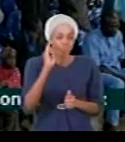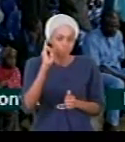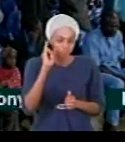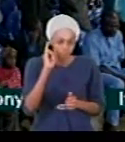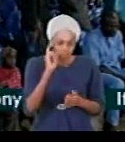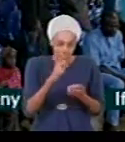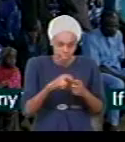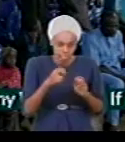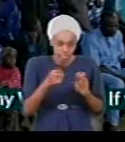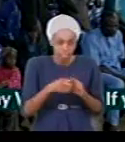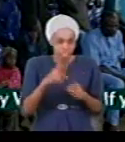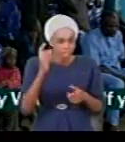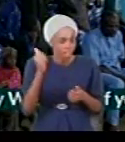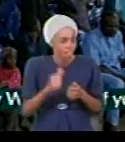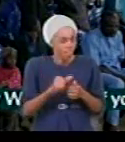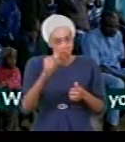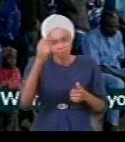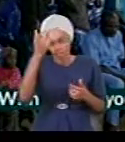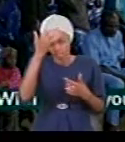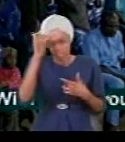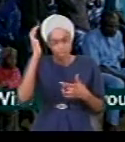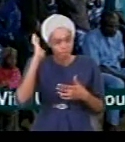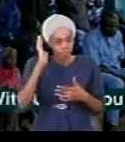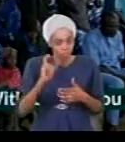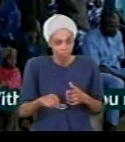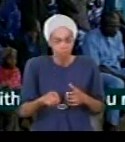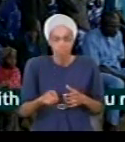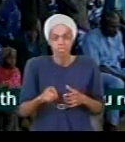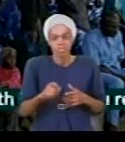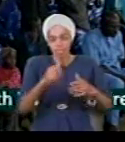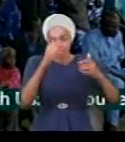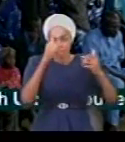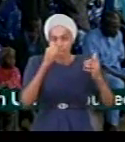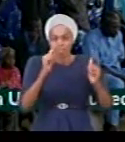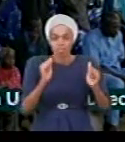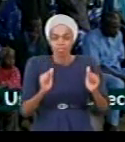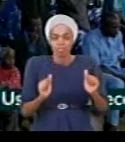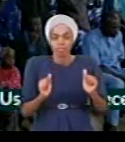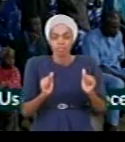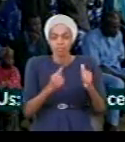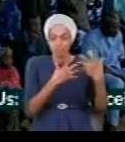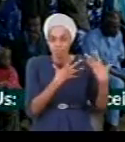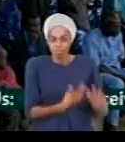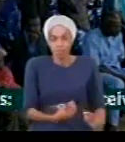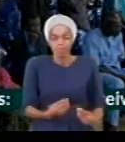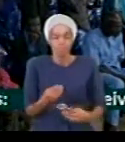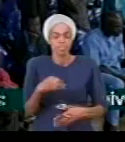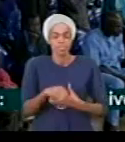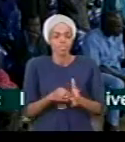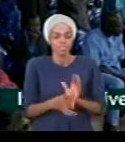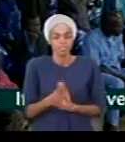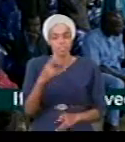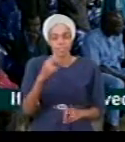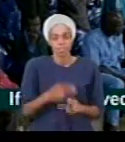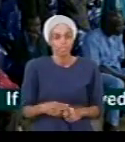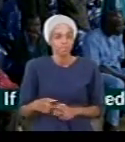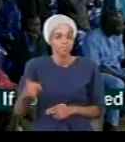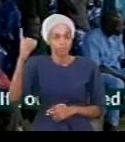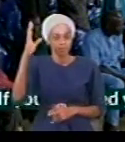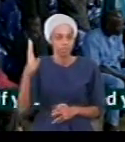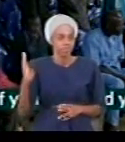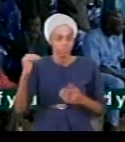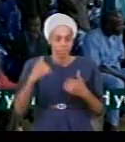God has highly exalted that name. All right. Please, let's listen. We want to have a testimony from online.